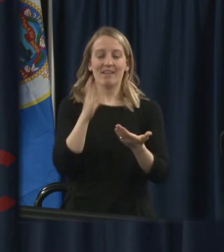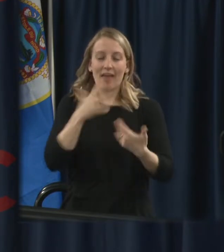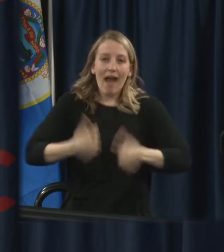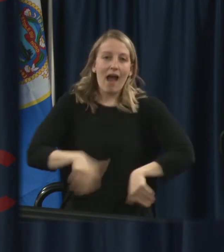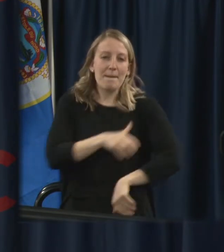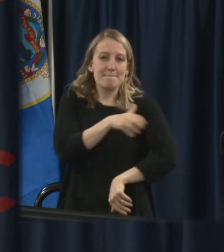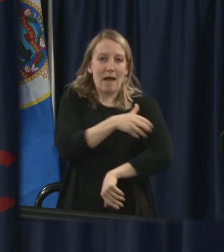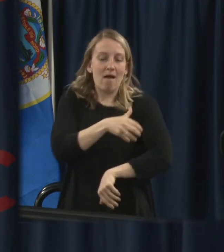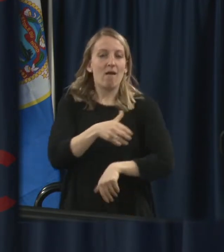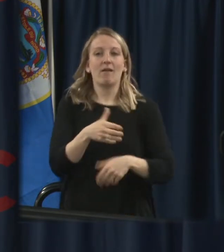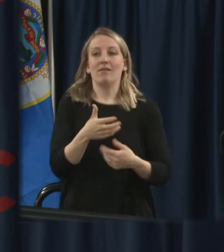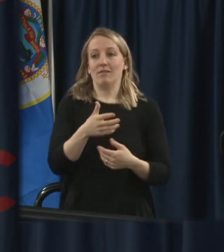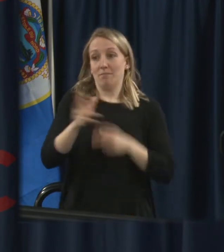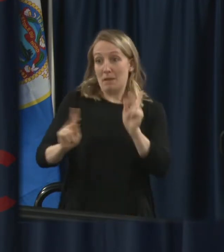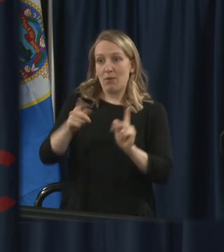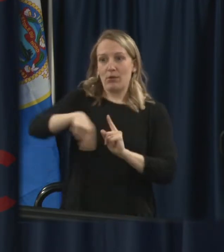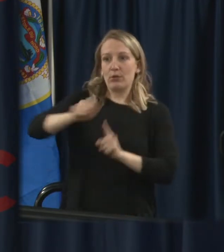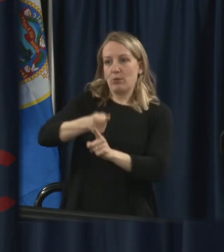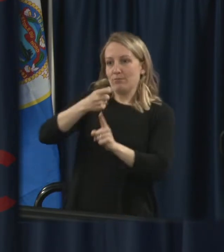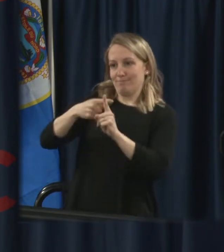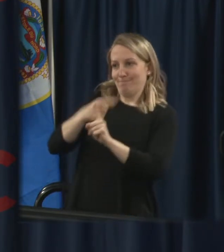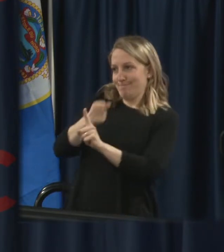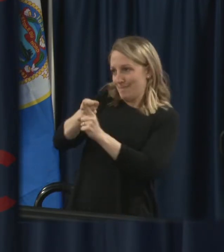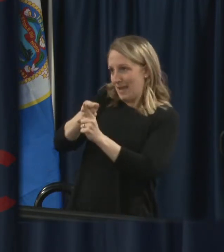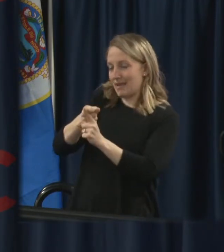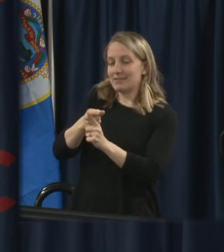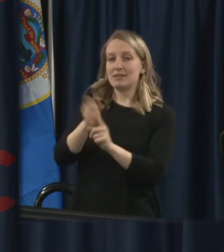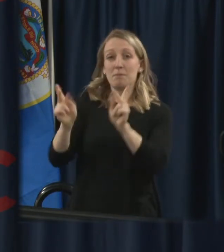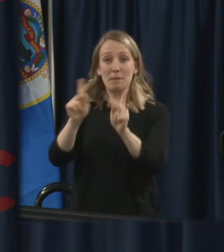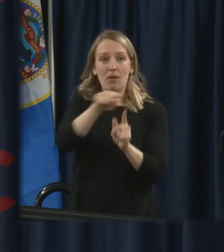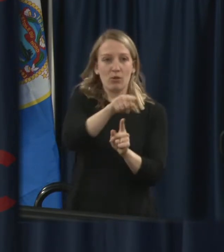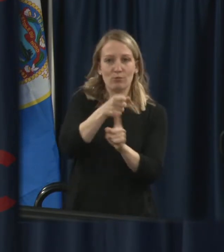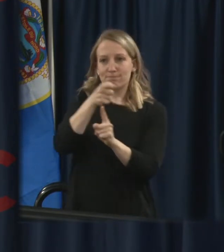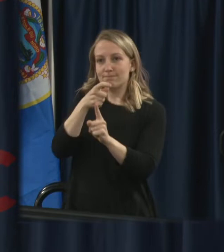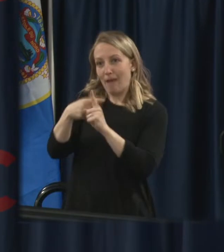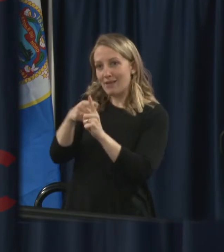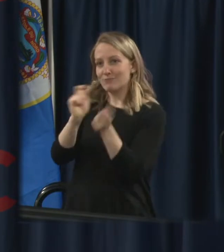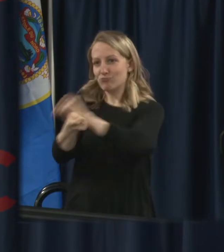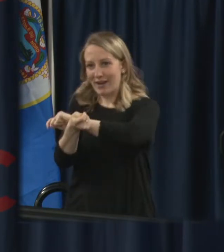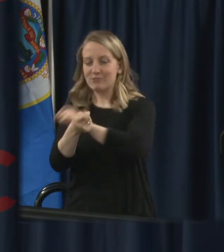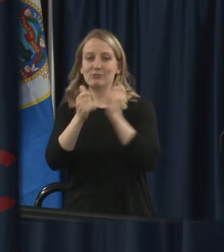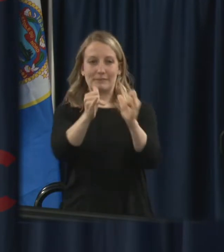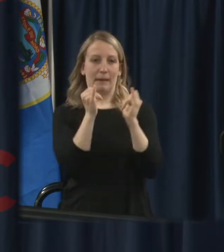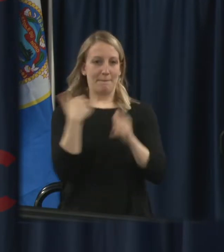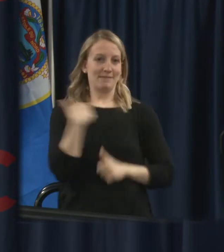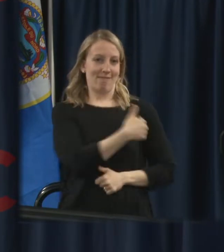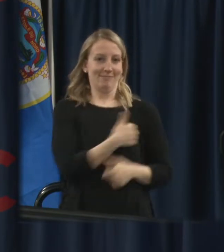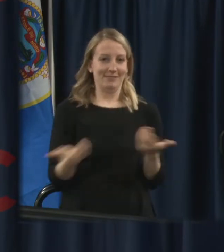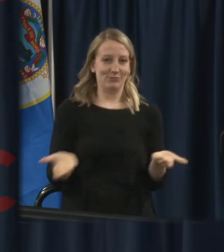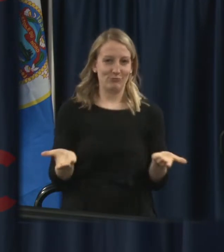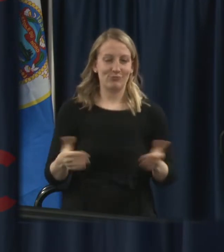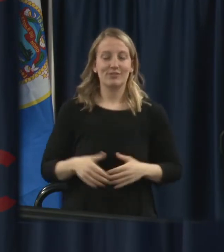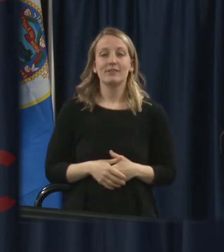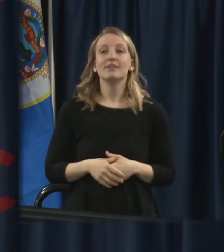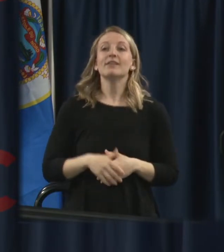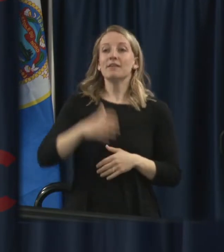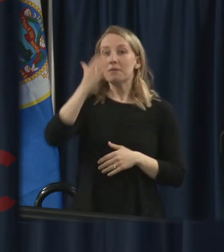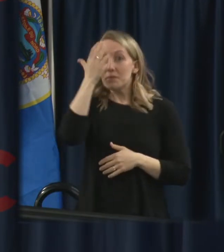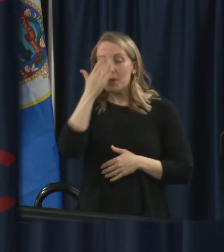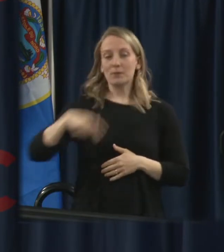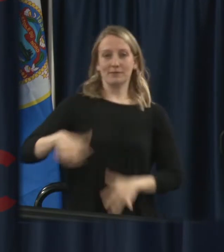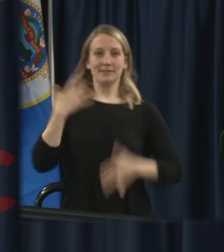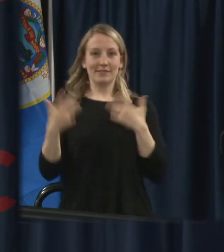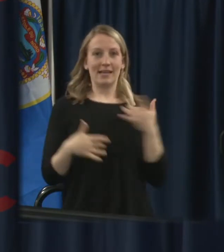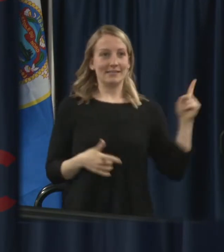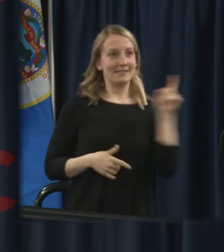you impact people. You change people, just like you've changed us. So also, I know you're really excited to walk across the